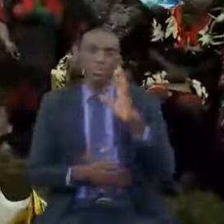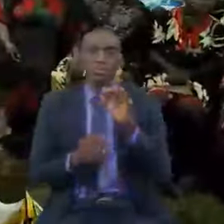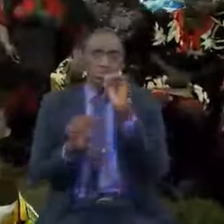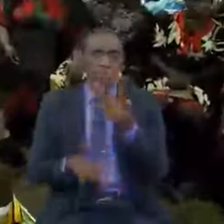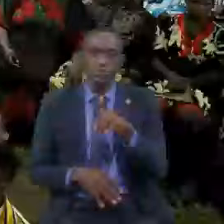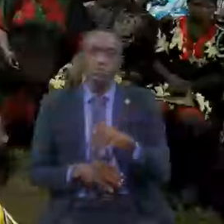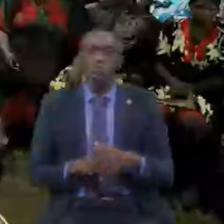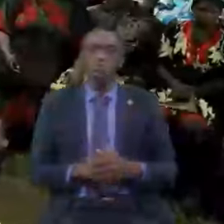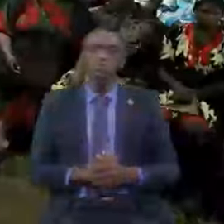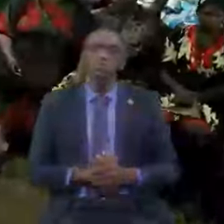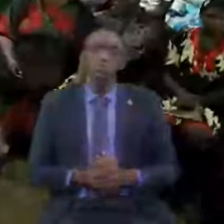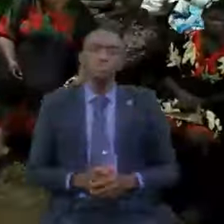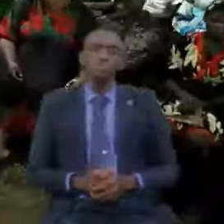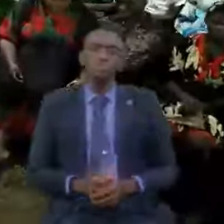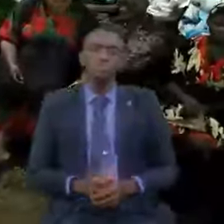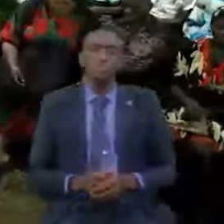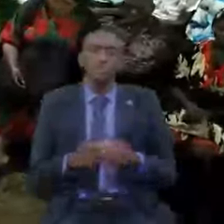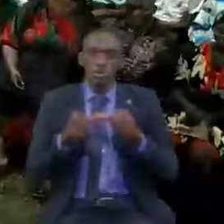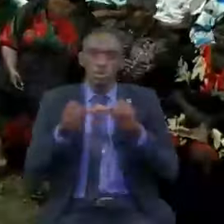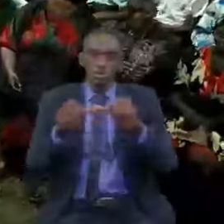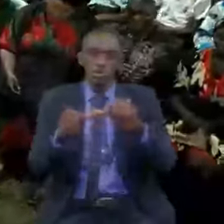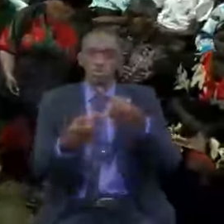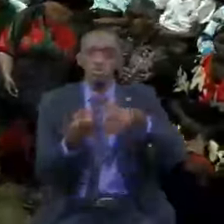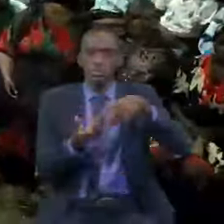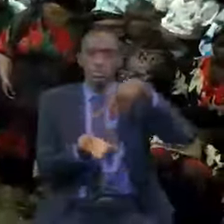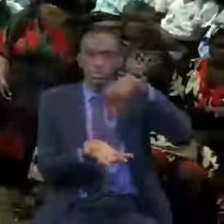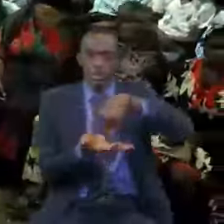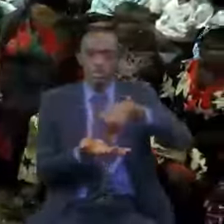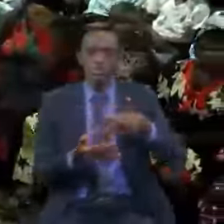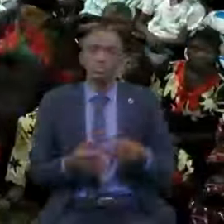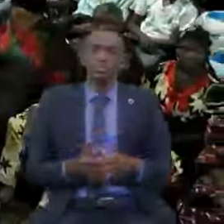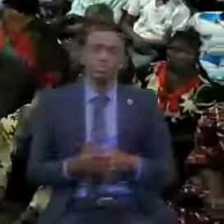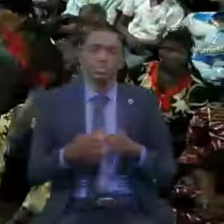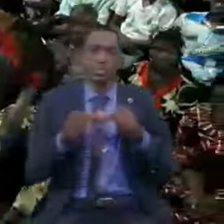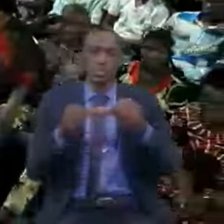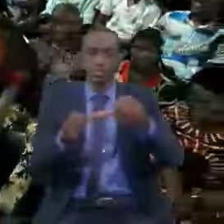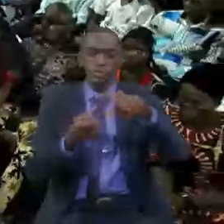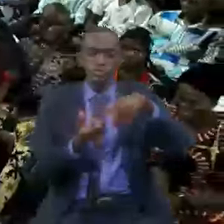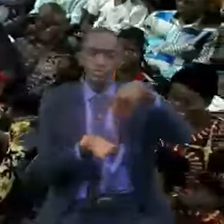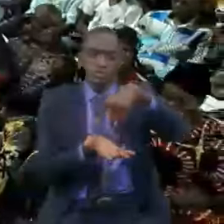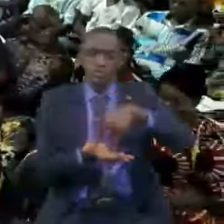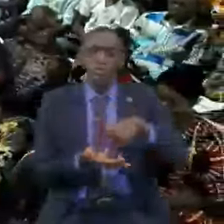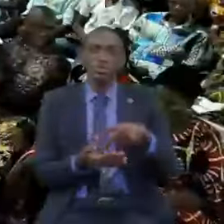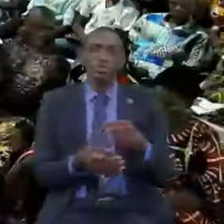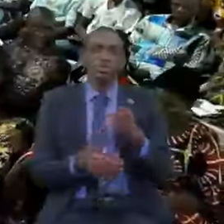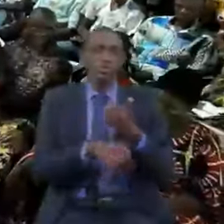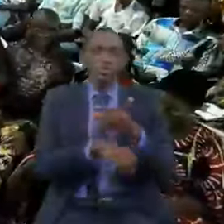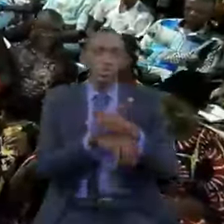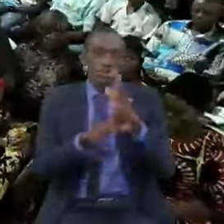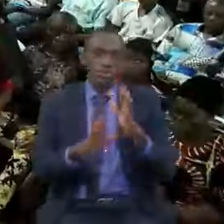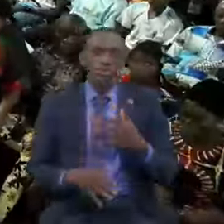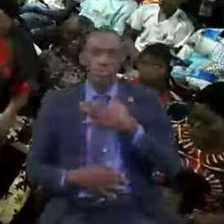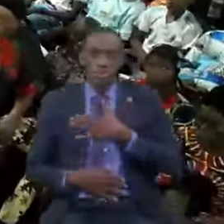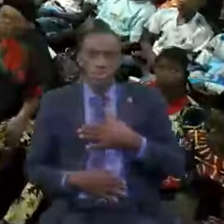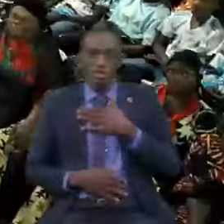standing. Keep on standing. Counselors, please get to them at the